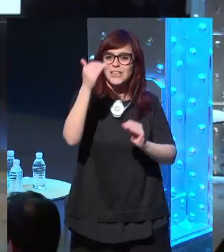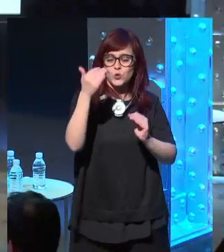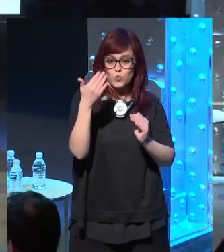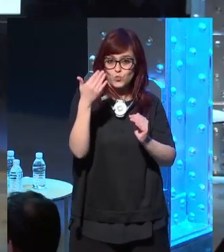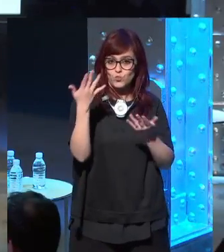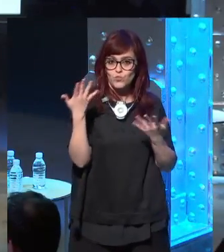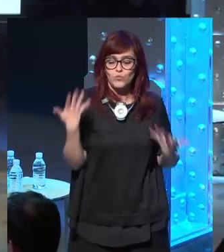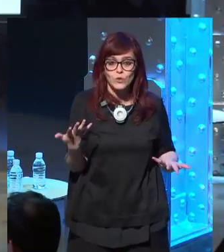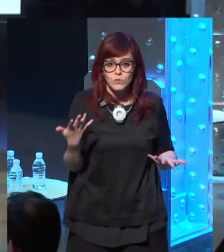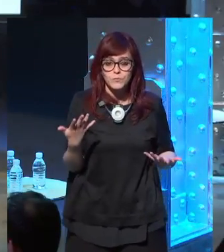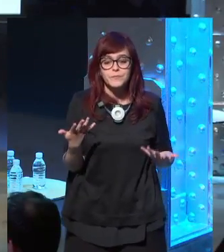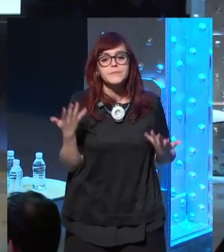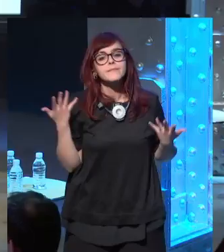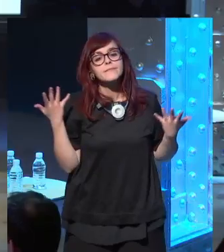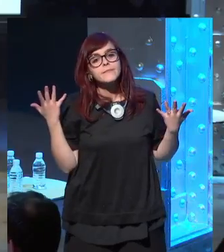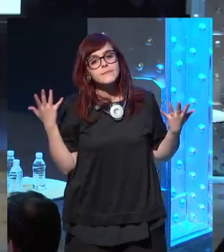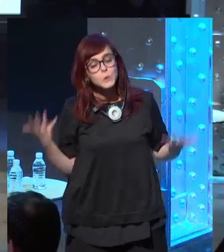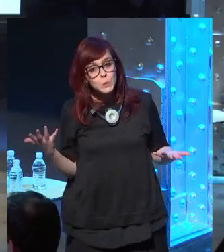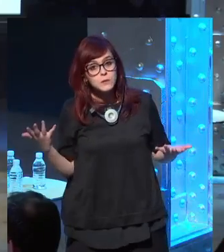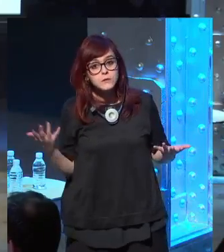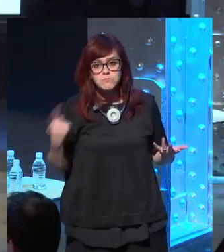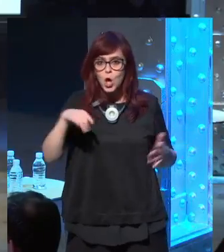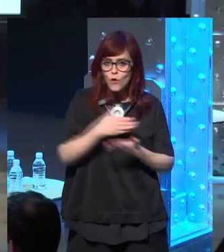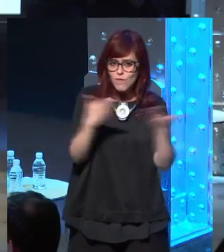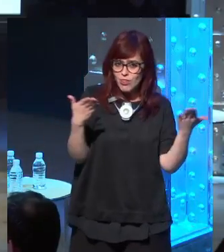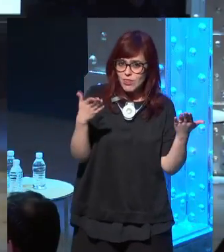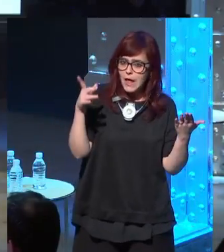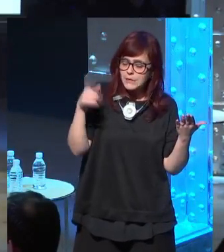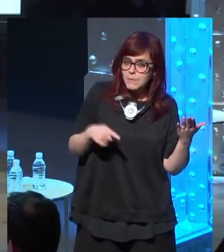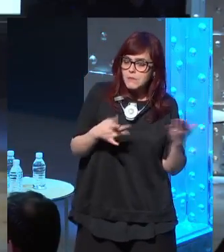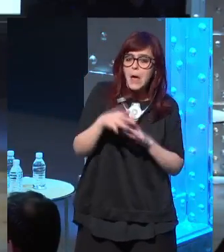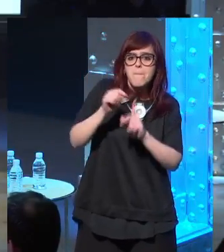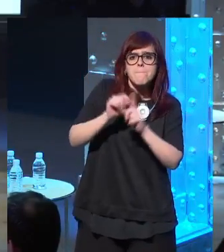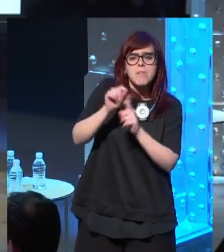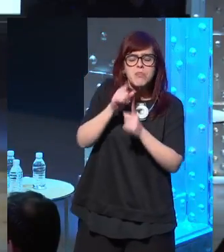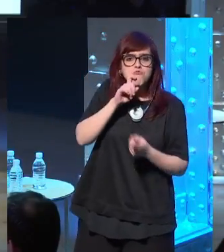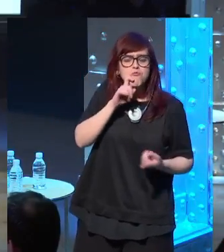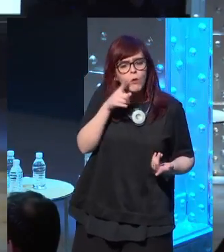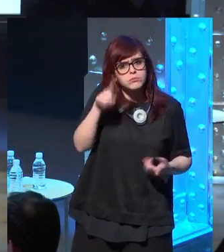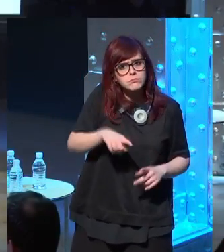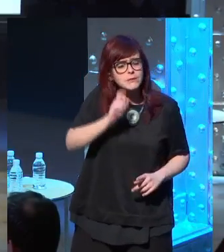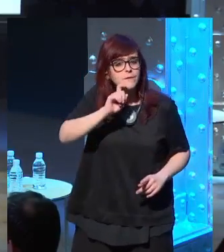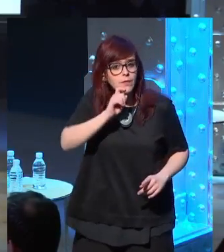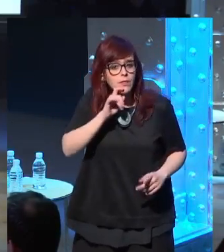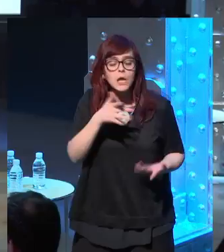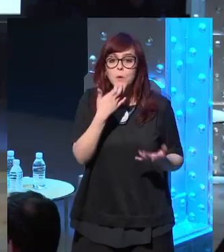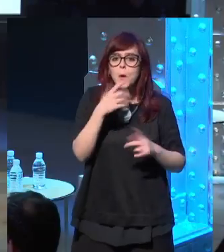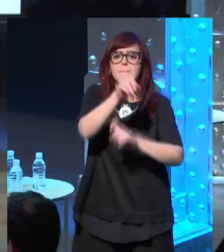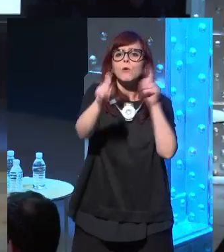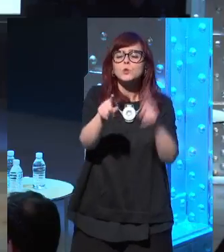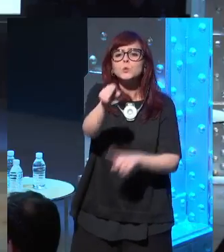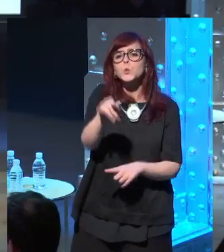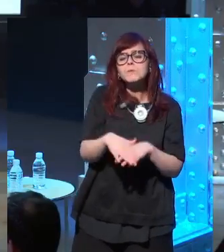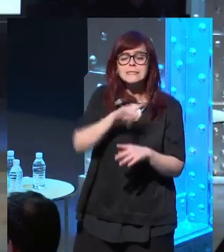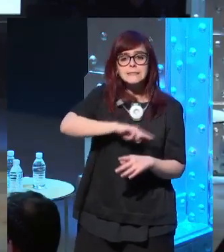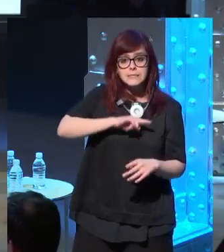measure trust, which is also a difficult phenomenon to measure, by different things. You can go around asking people, do you feel that most people